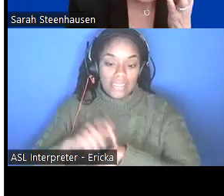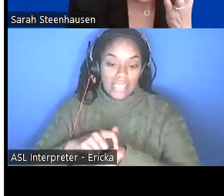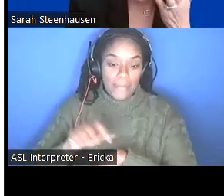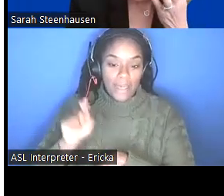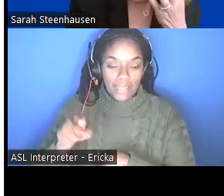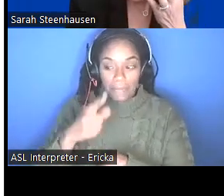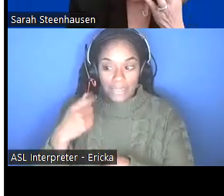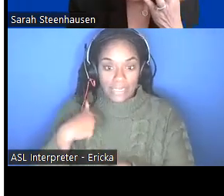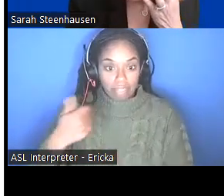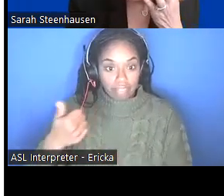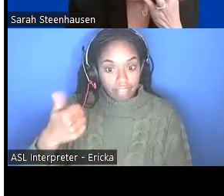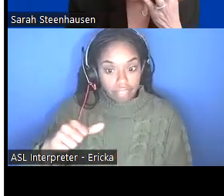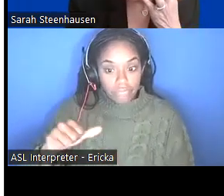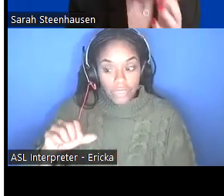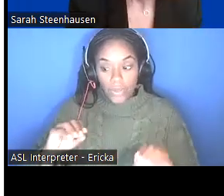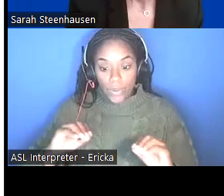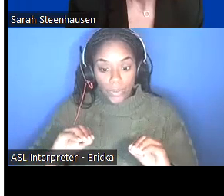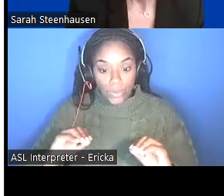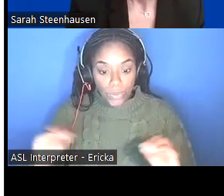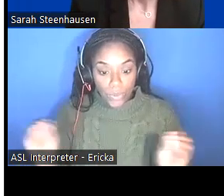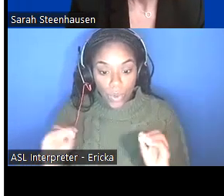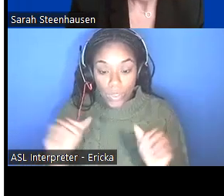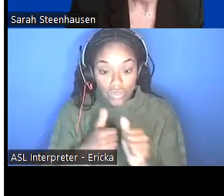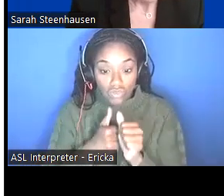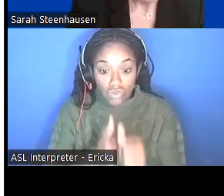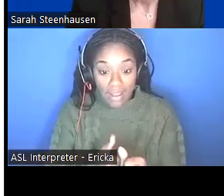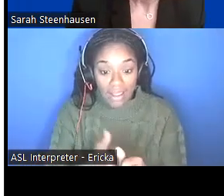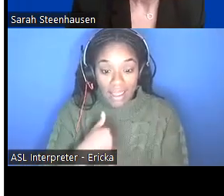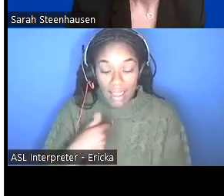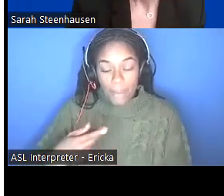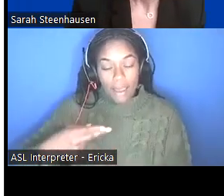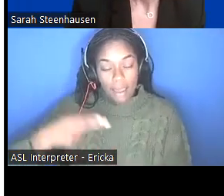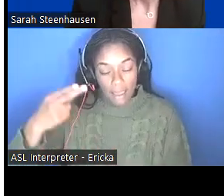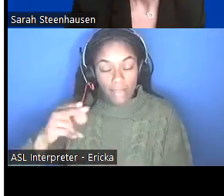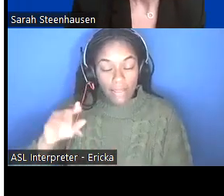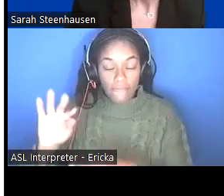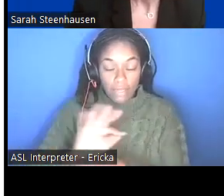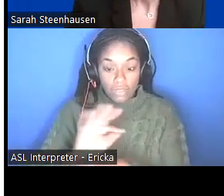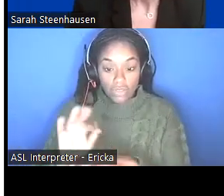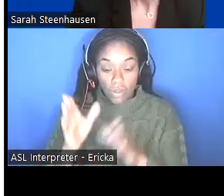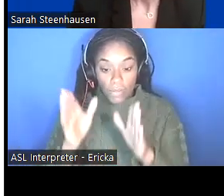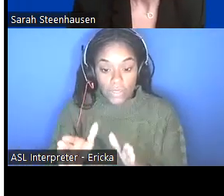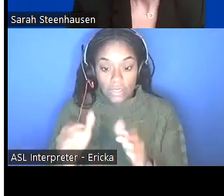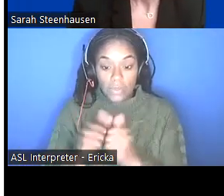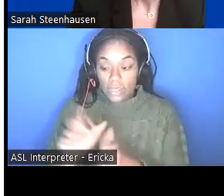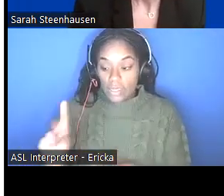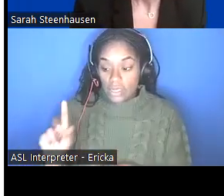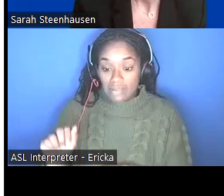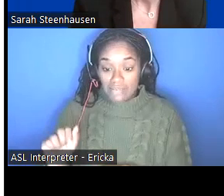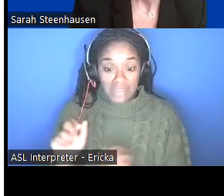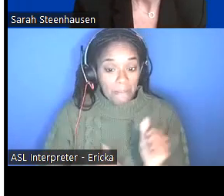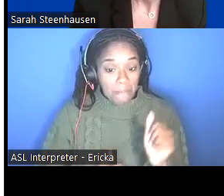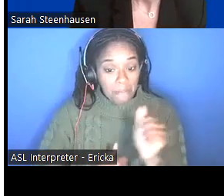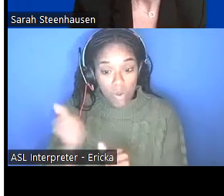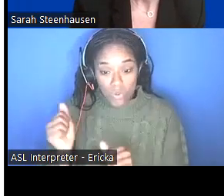get denied and nobody's tracking it. And I'm a highly functional person with a disability, and most people could